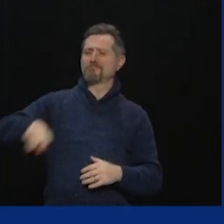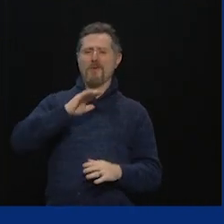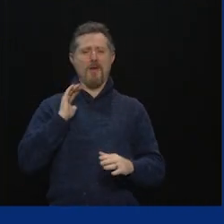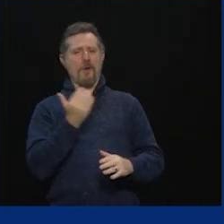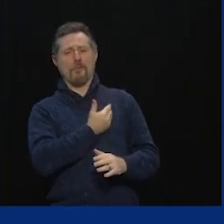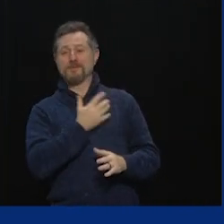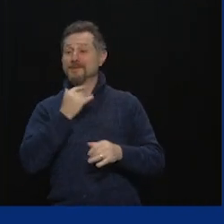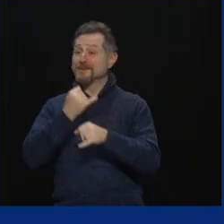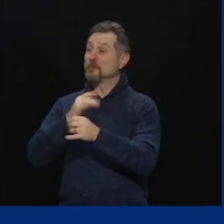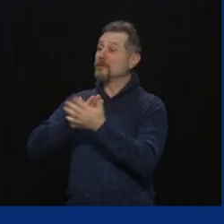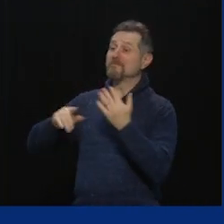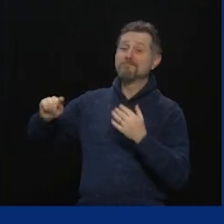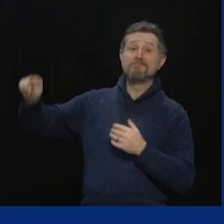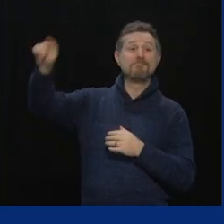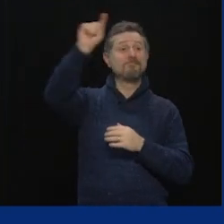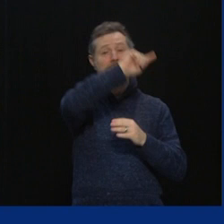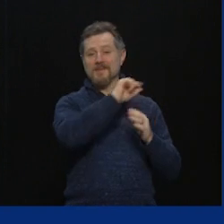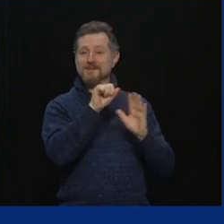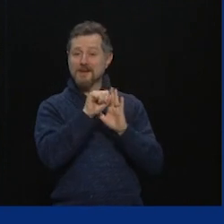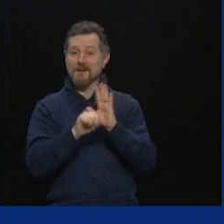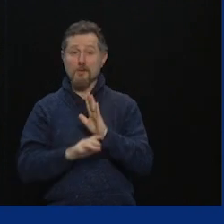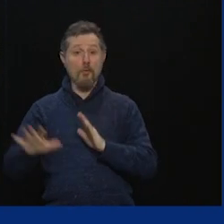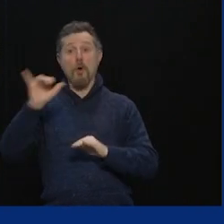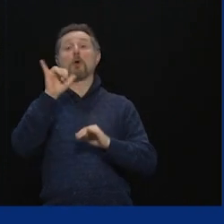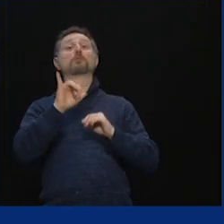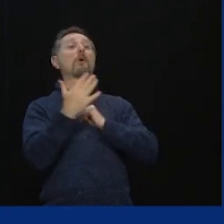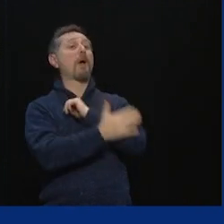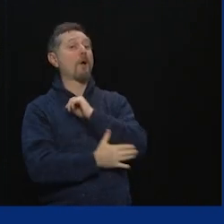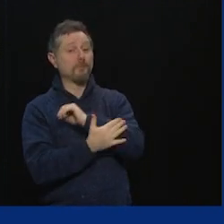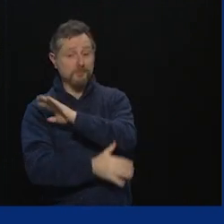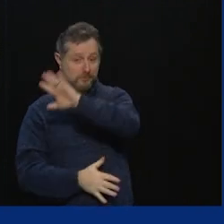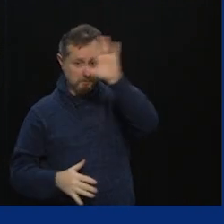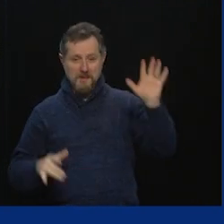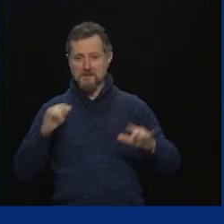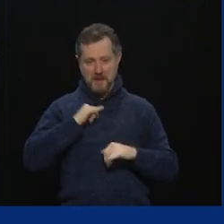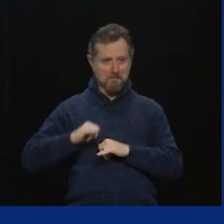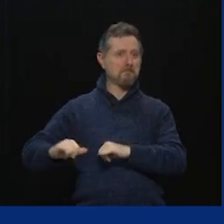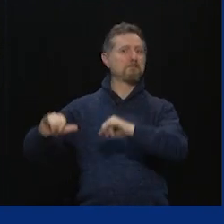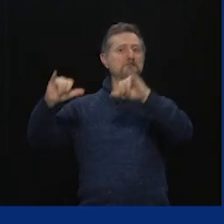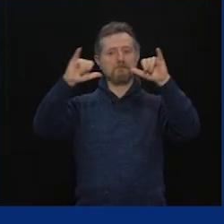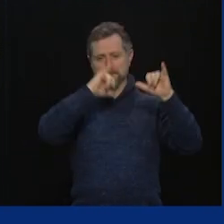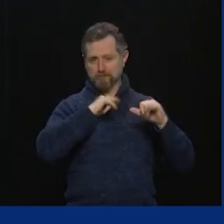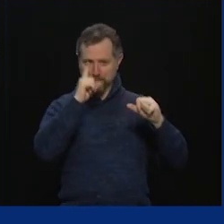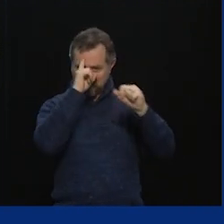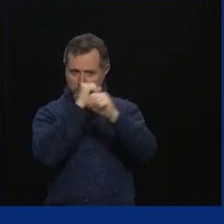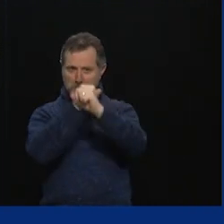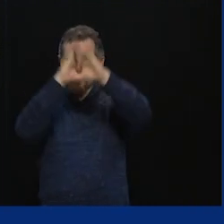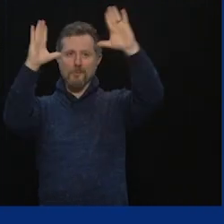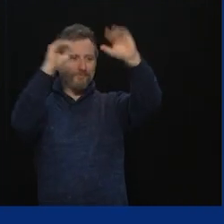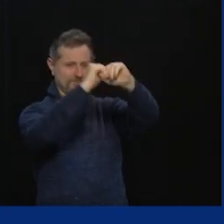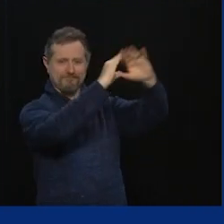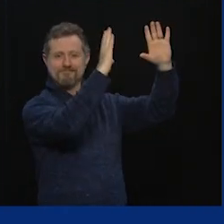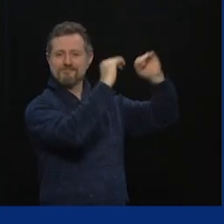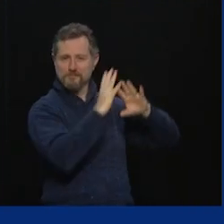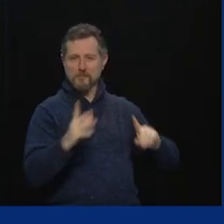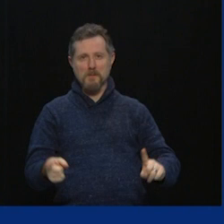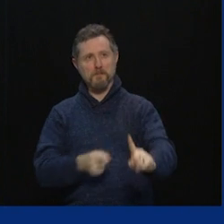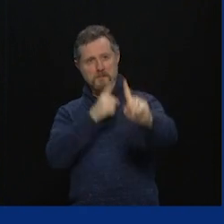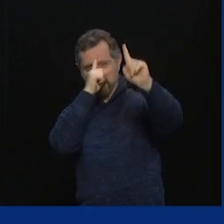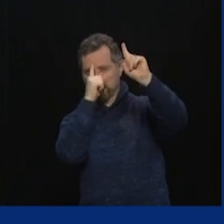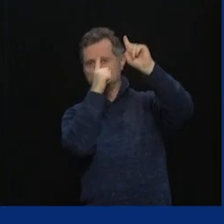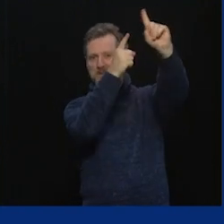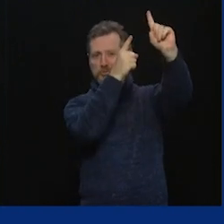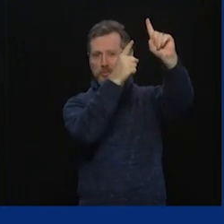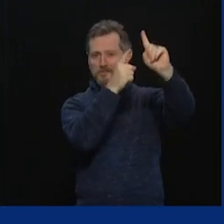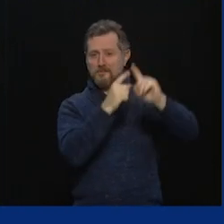around the state and around the country will share in this mission. So without further ado,